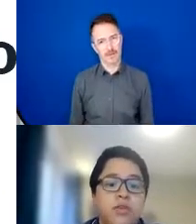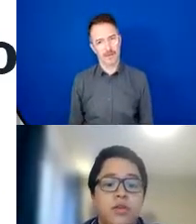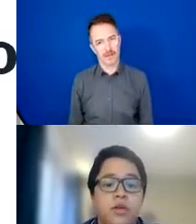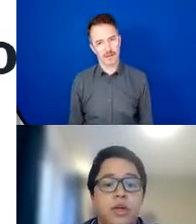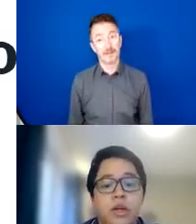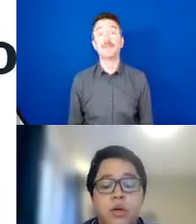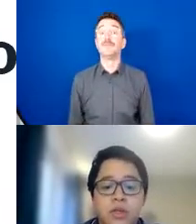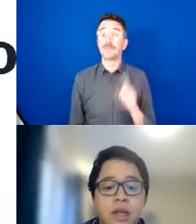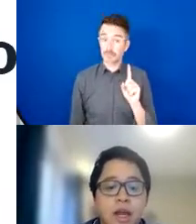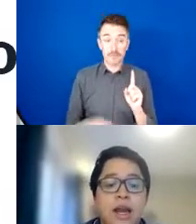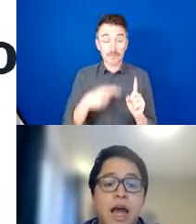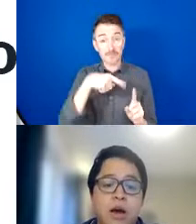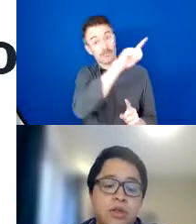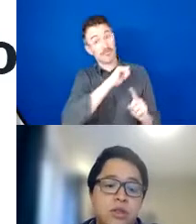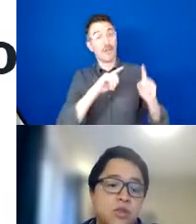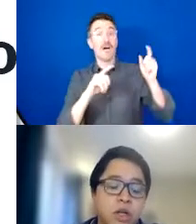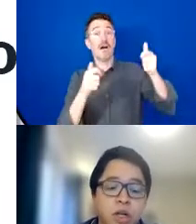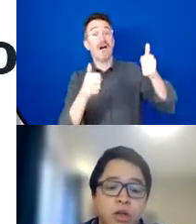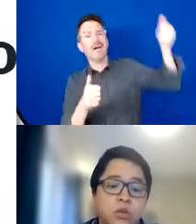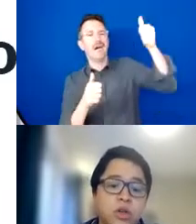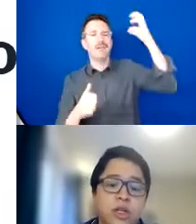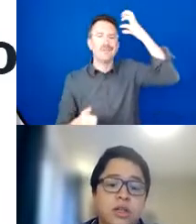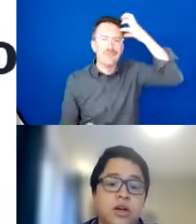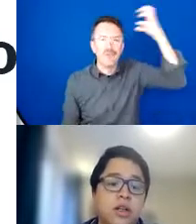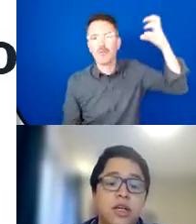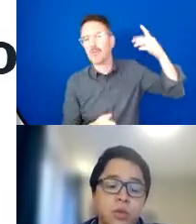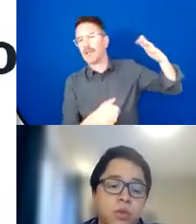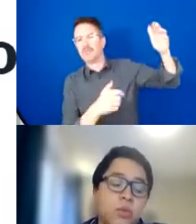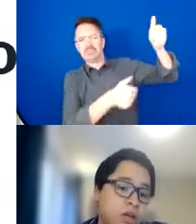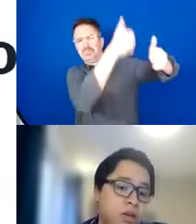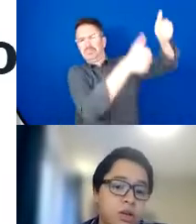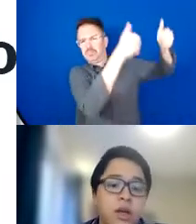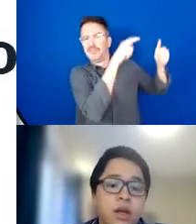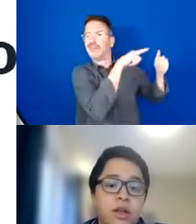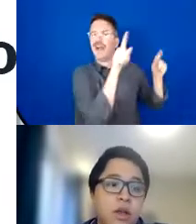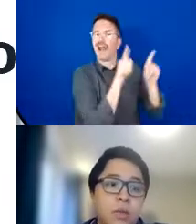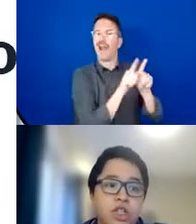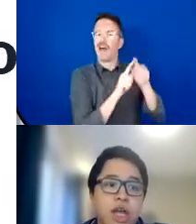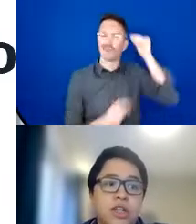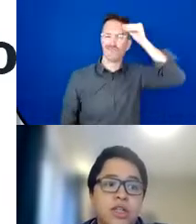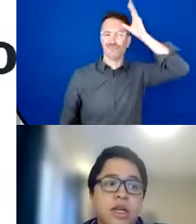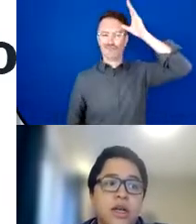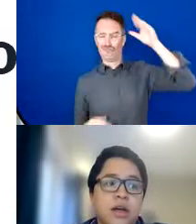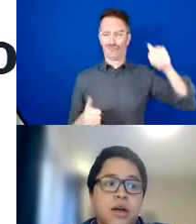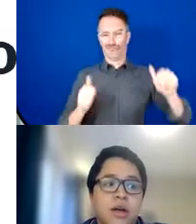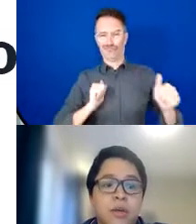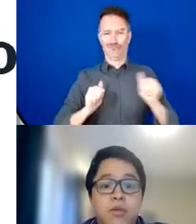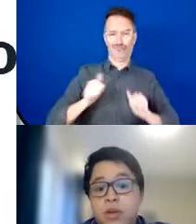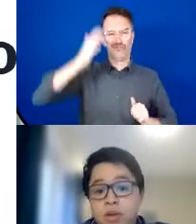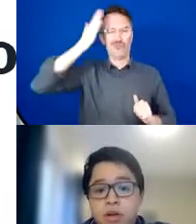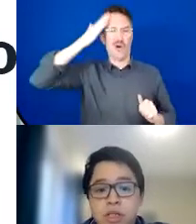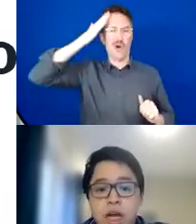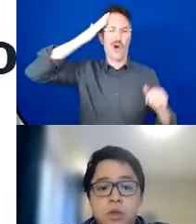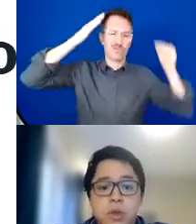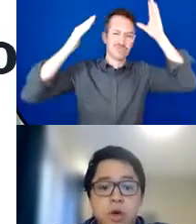that can offer or that can represent a handout to particular communities that are dealing with particular development challenges. And